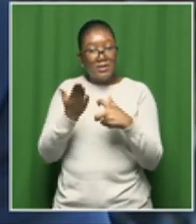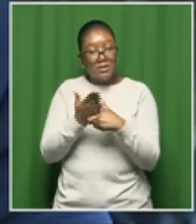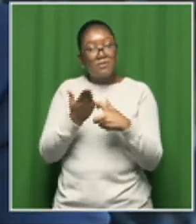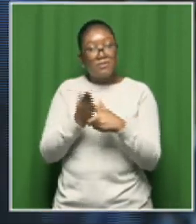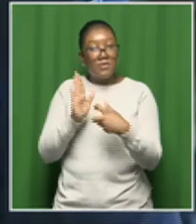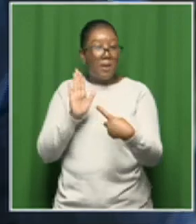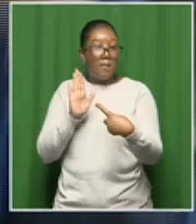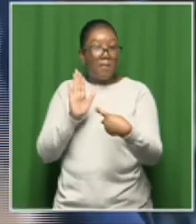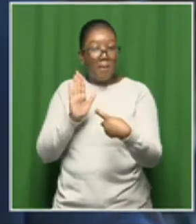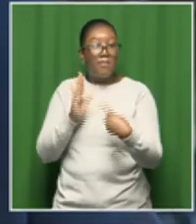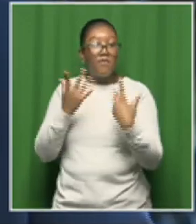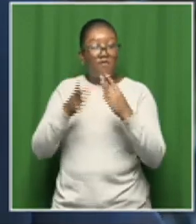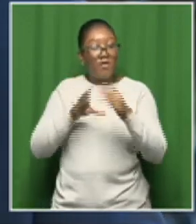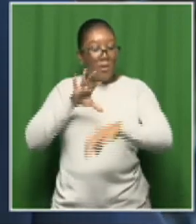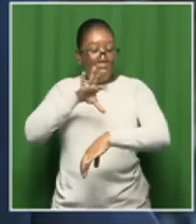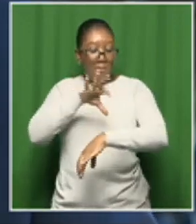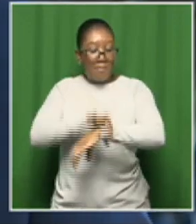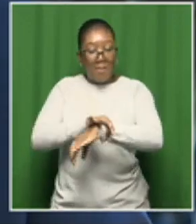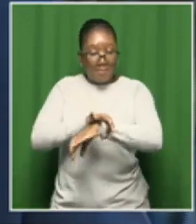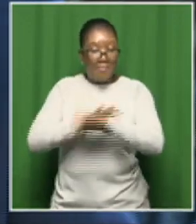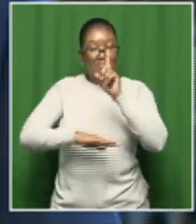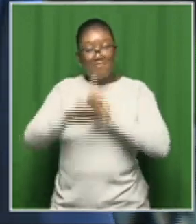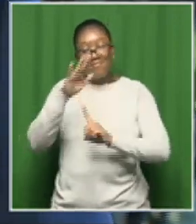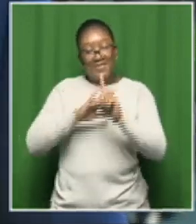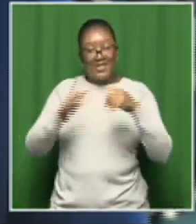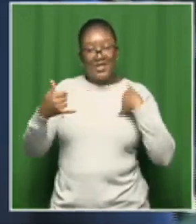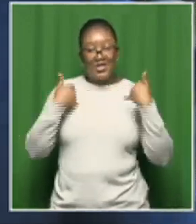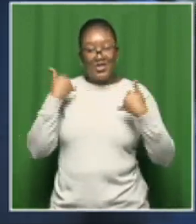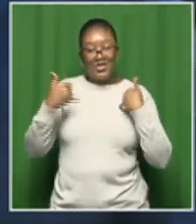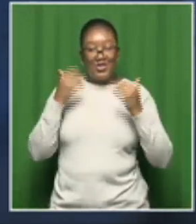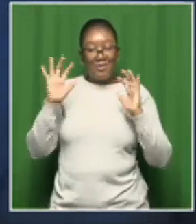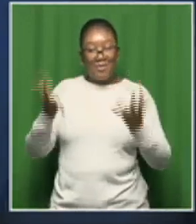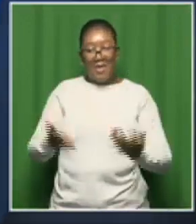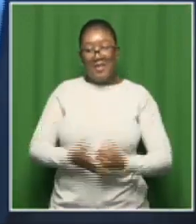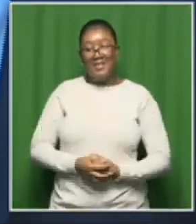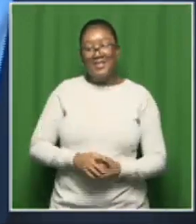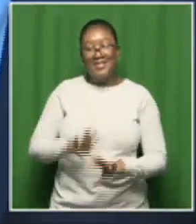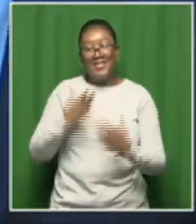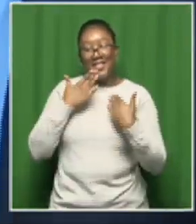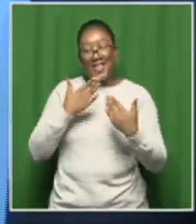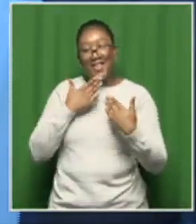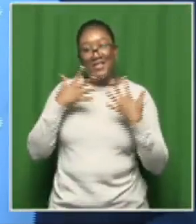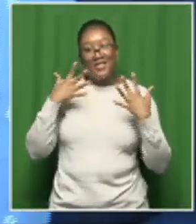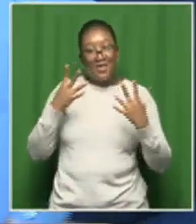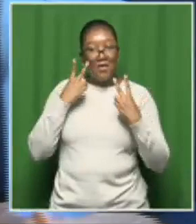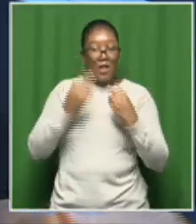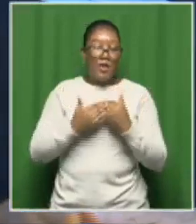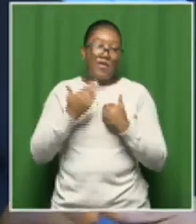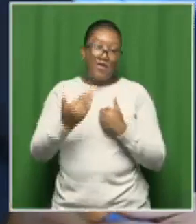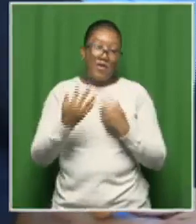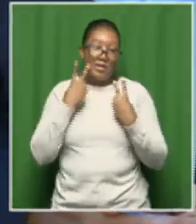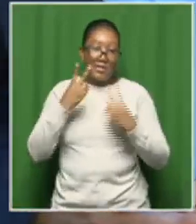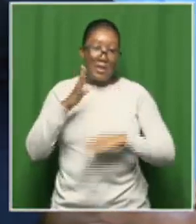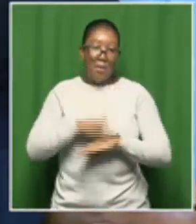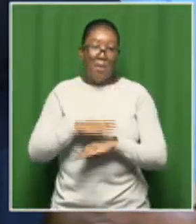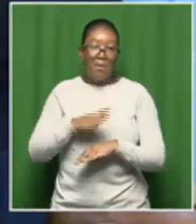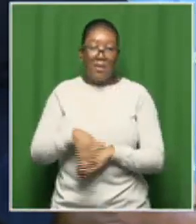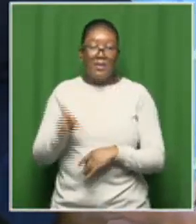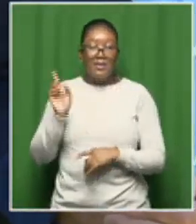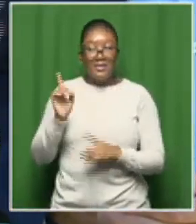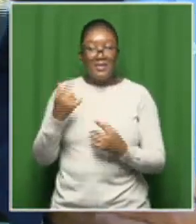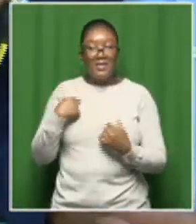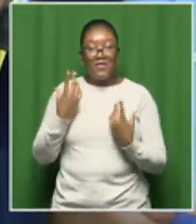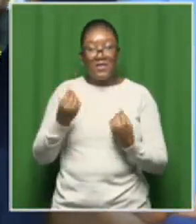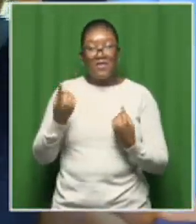print your armbands, and in you come. All right, well, thank you so much, Andrew. We look forward to seeing what Gold Reef City theme park has to offer during the